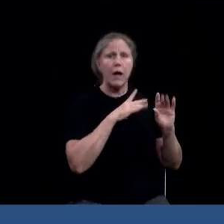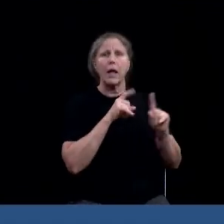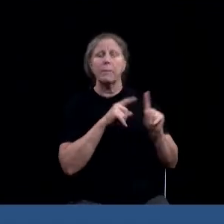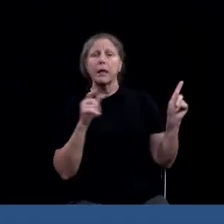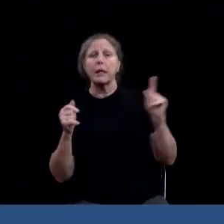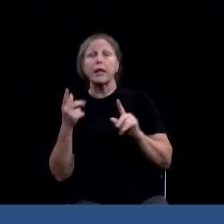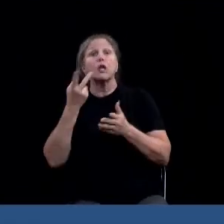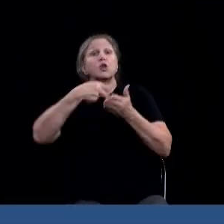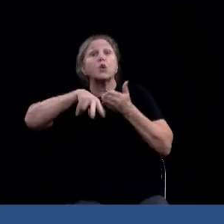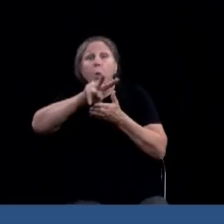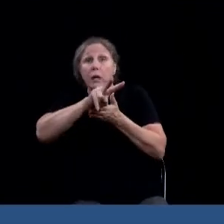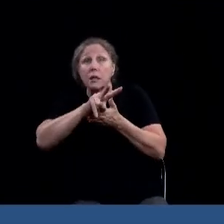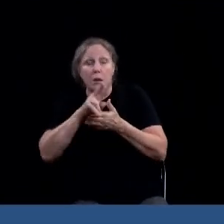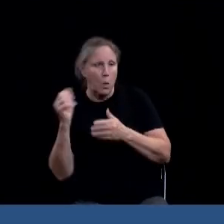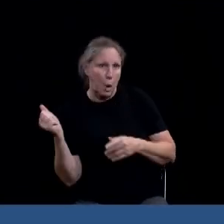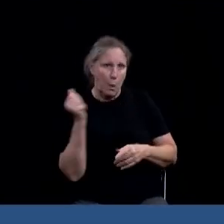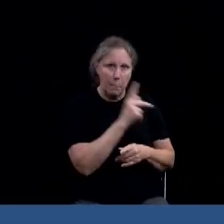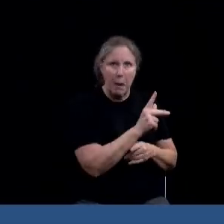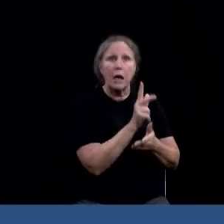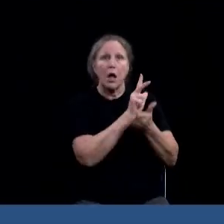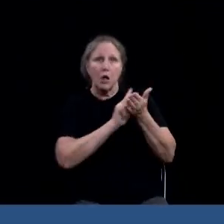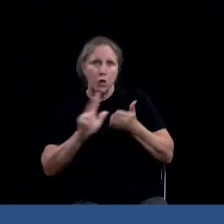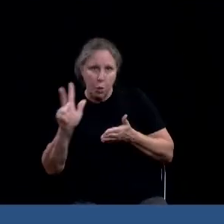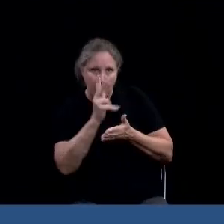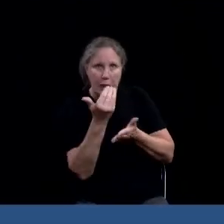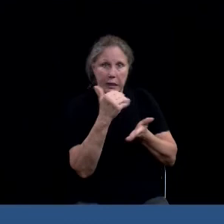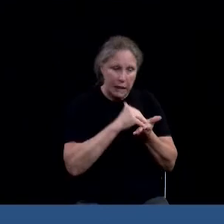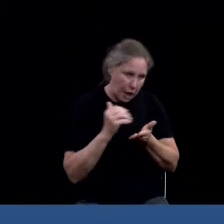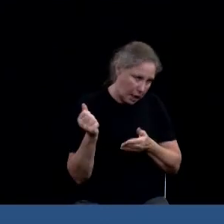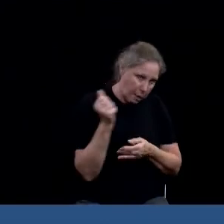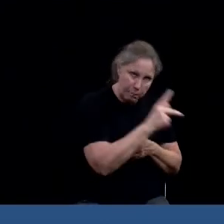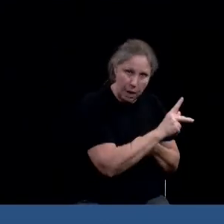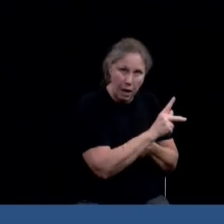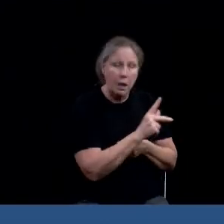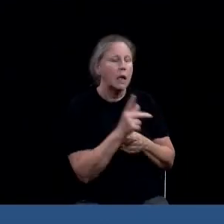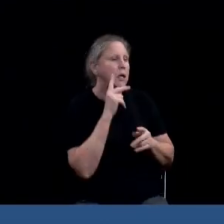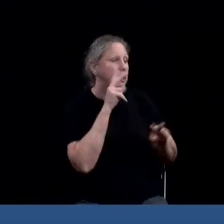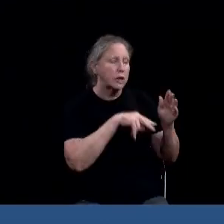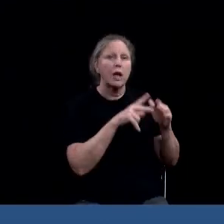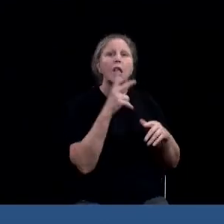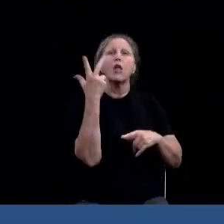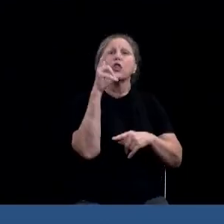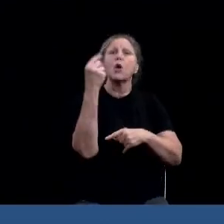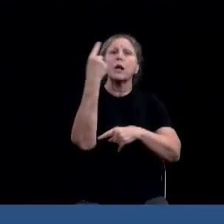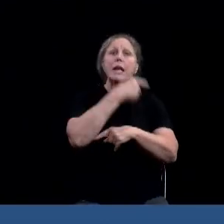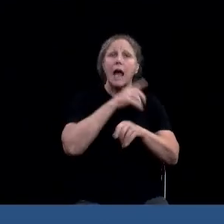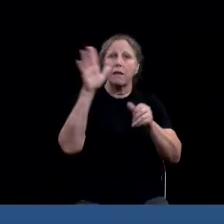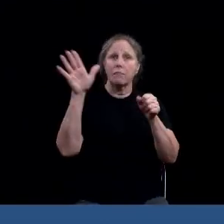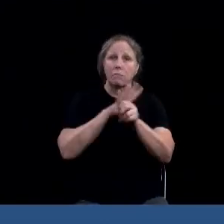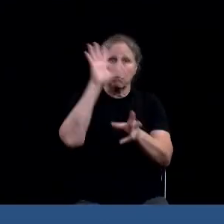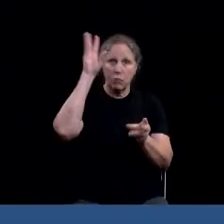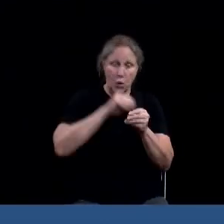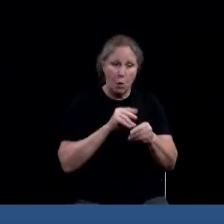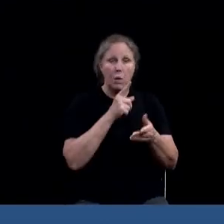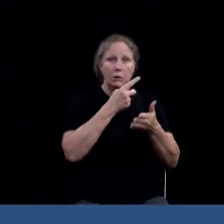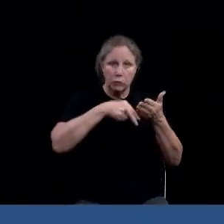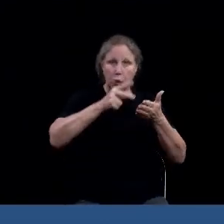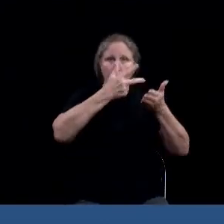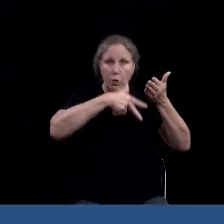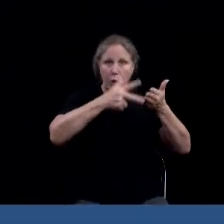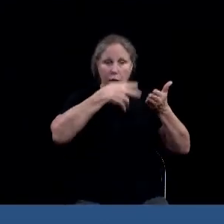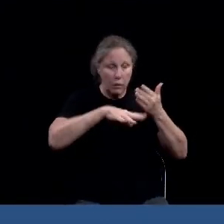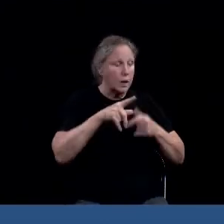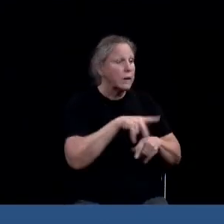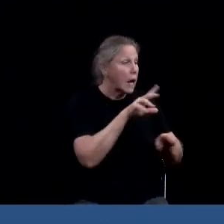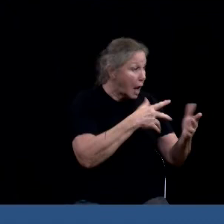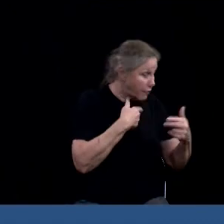check again over a 30-day period to make sure that we address whatever still needs to be addressed. So if we're missing